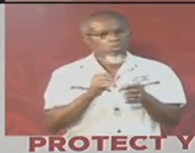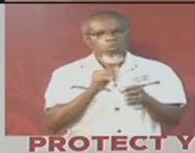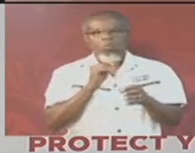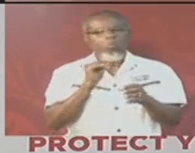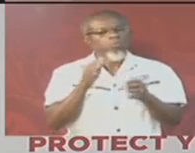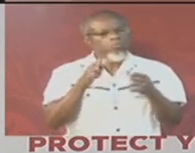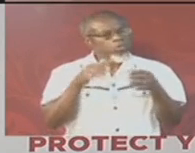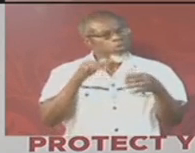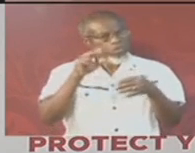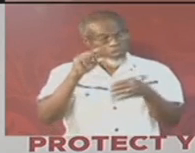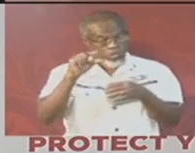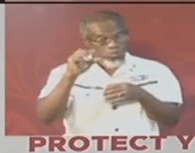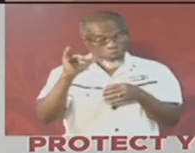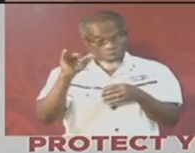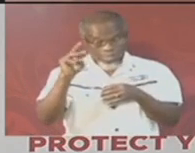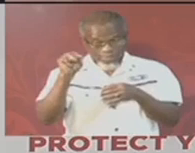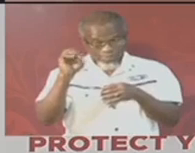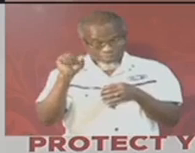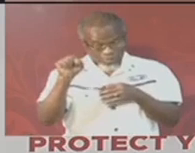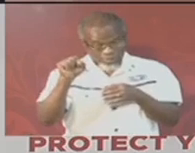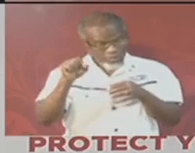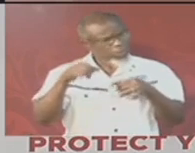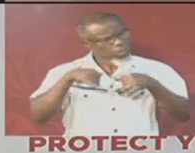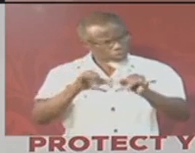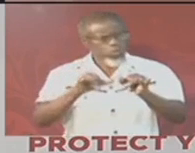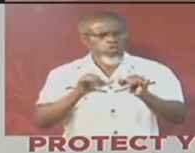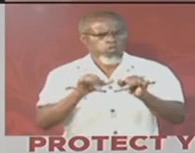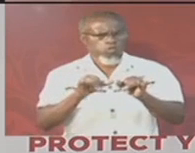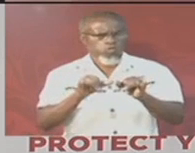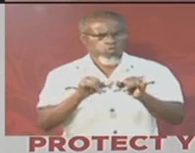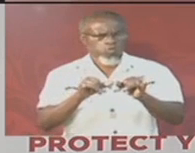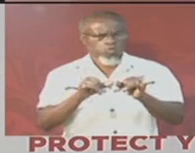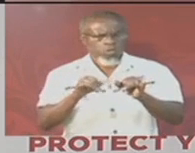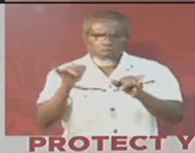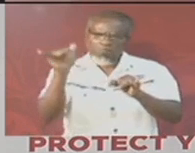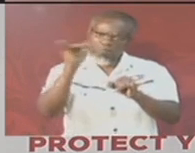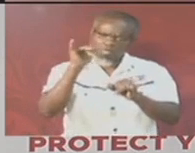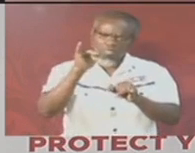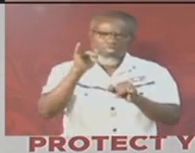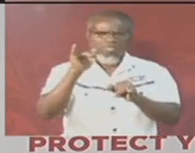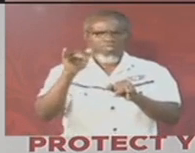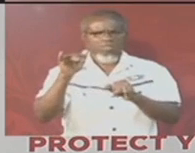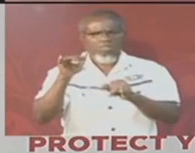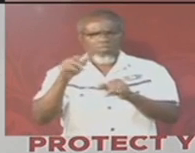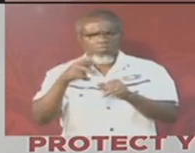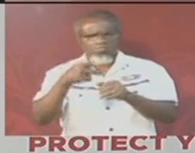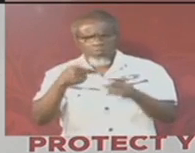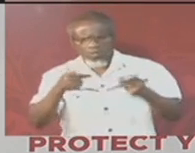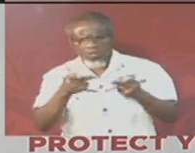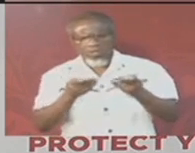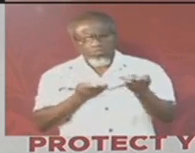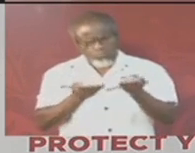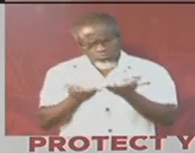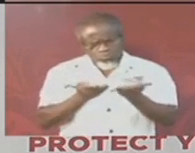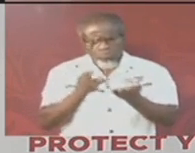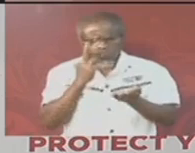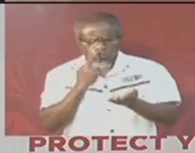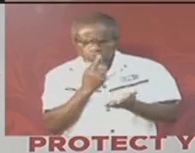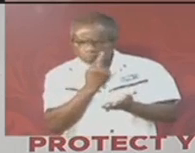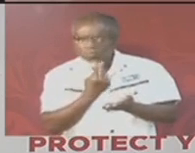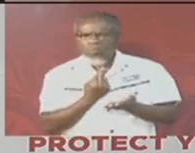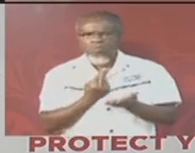Places with serving food and bars and so on, your establishments can go